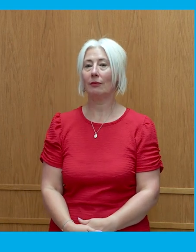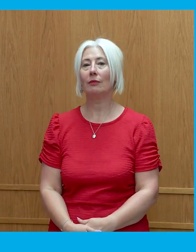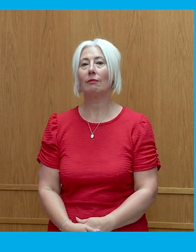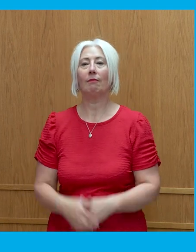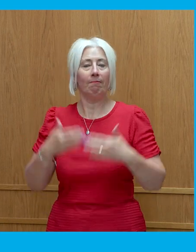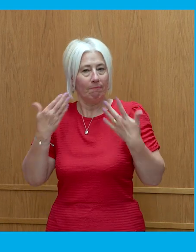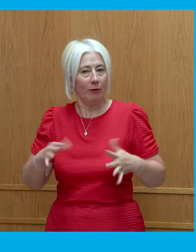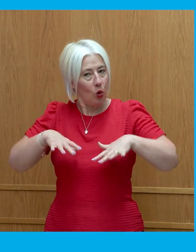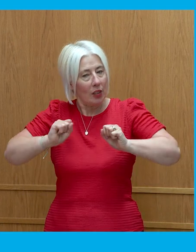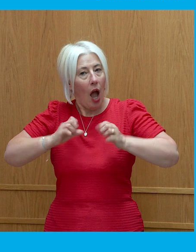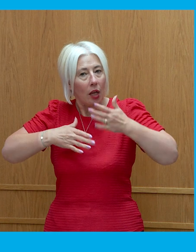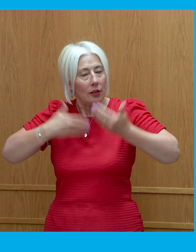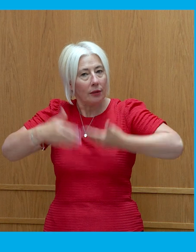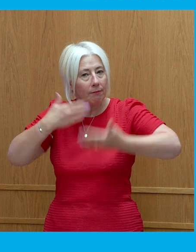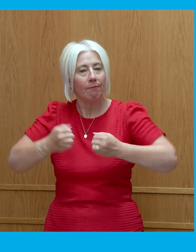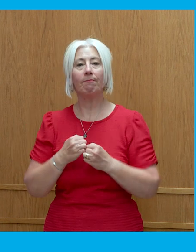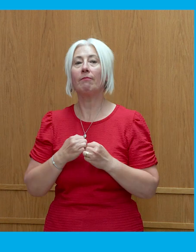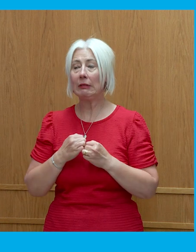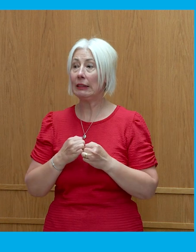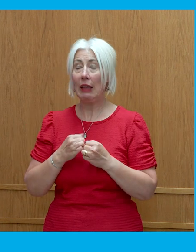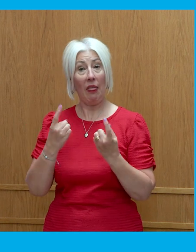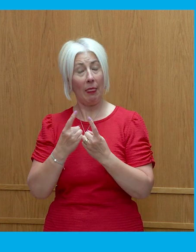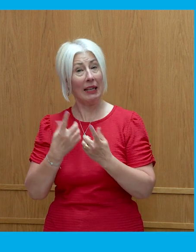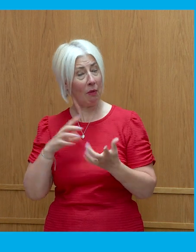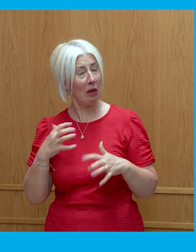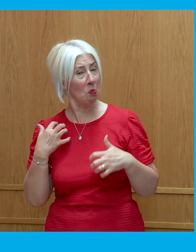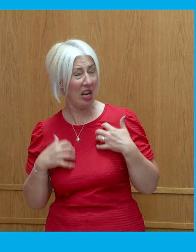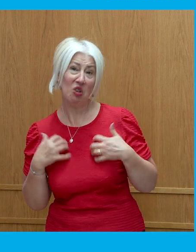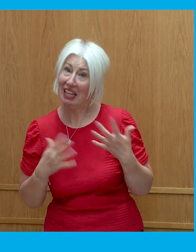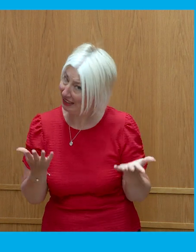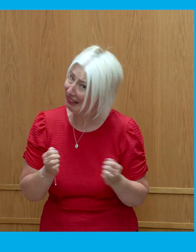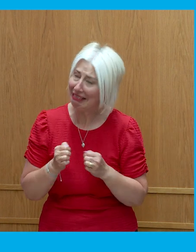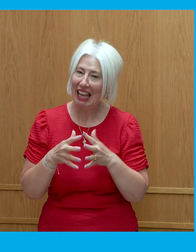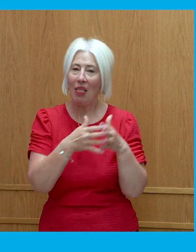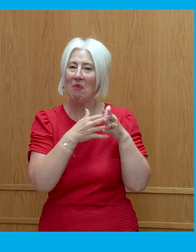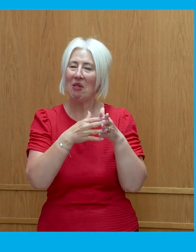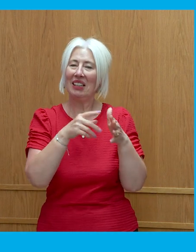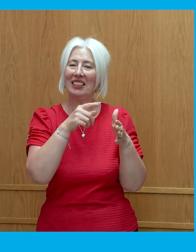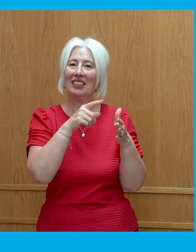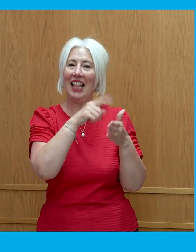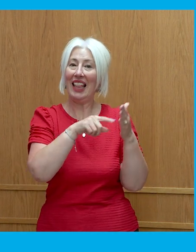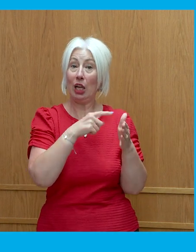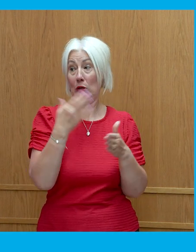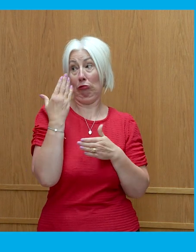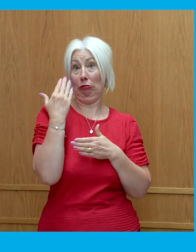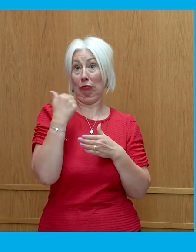So to get things going, things have been quite interesting in the US elections in the last few